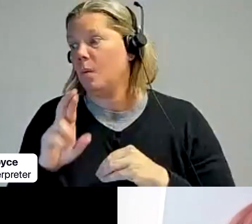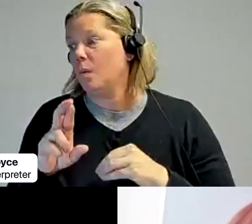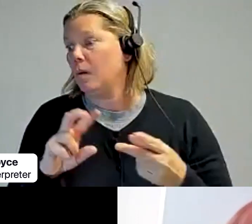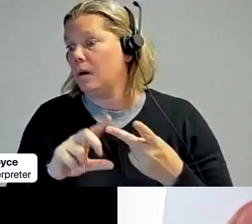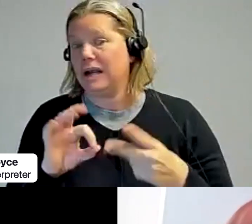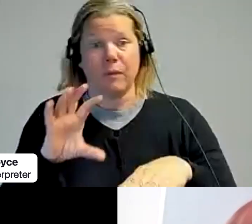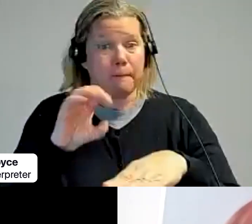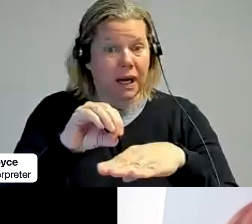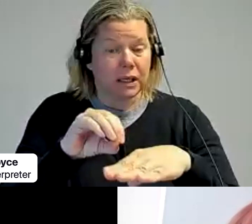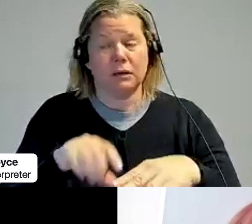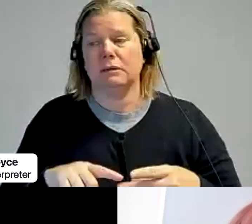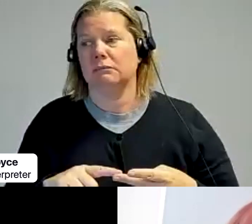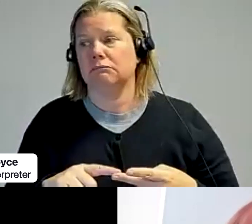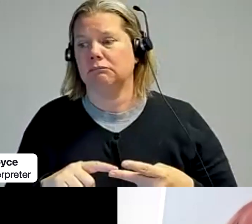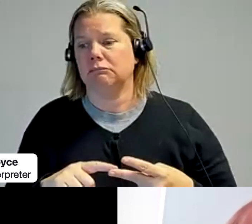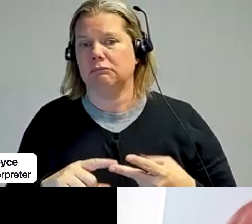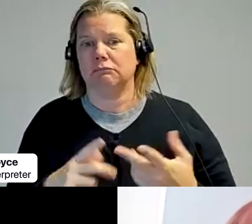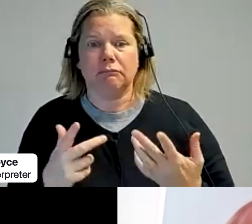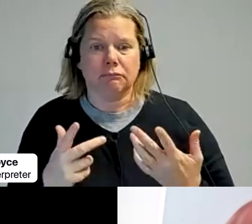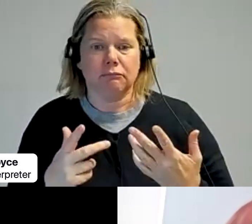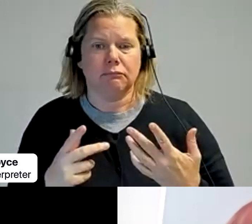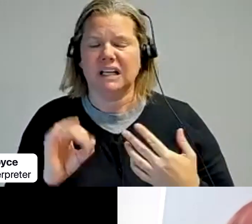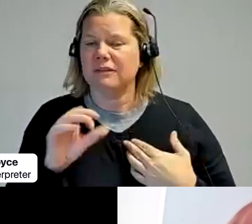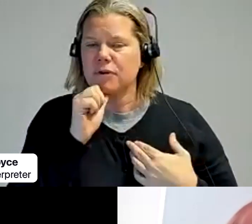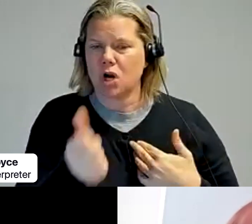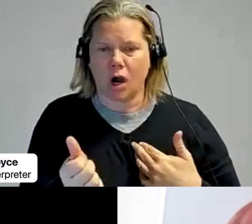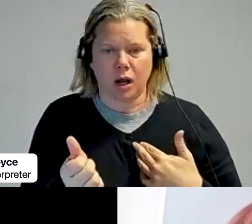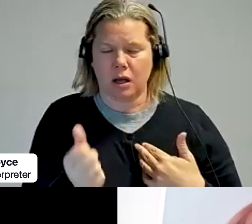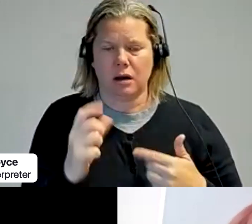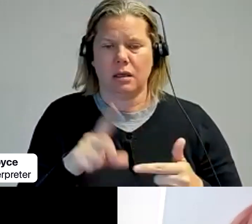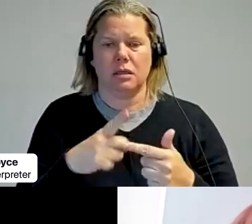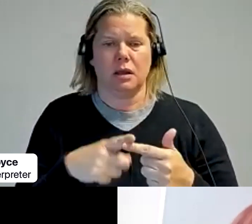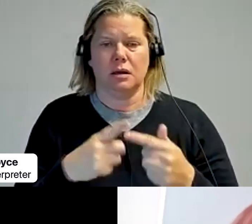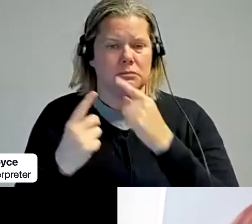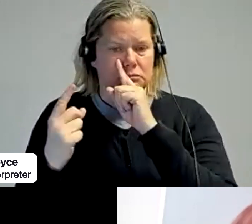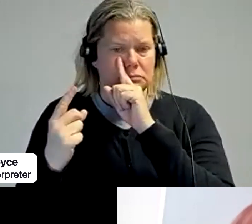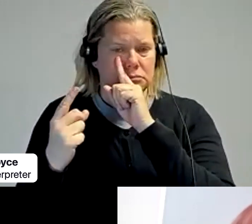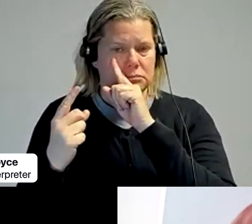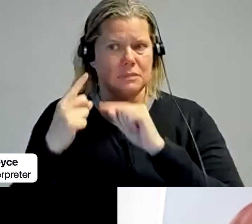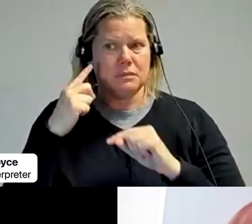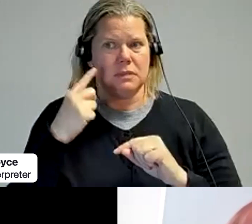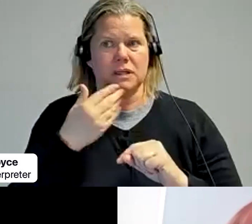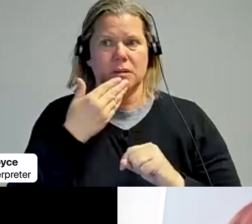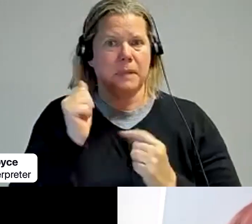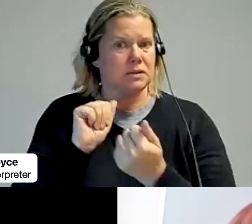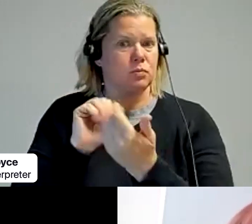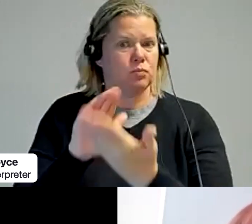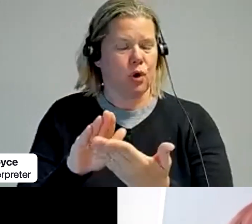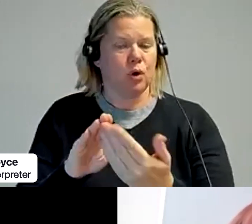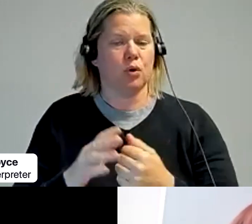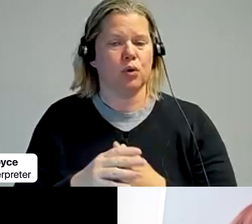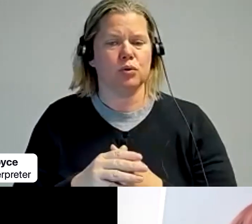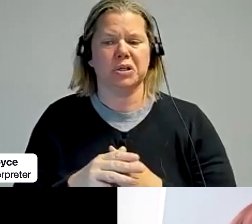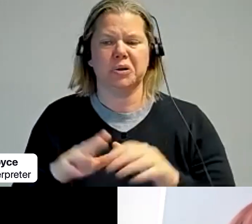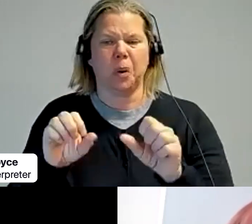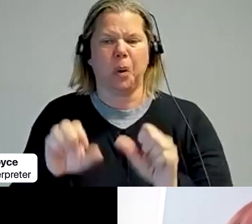bite incident, something like that. Otherwise, I would think that it would be best to, take the owner